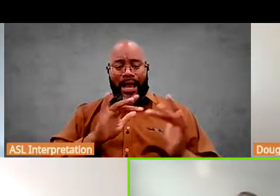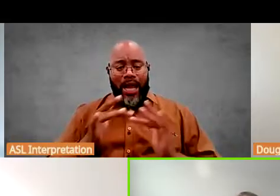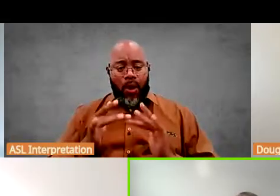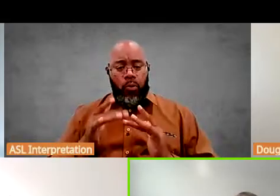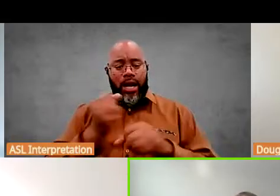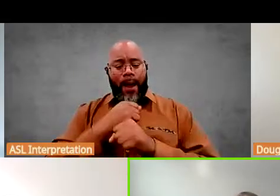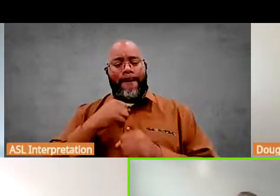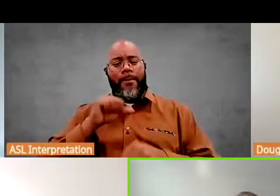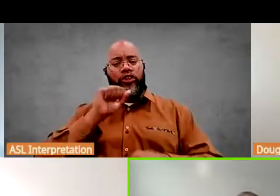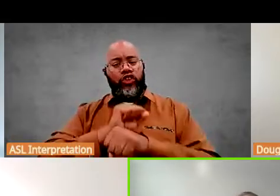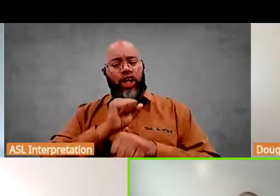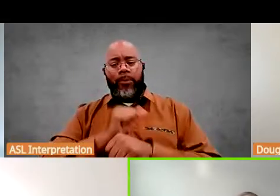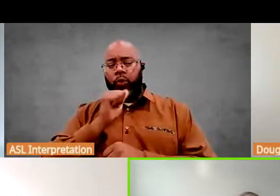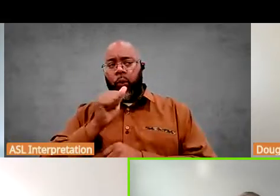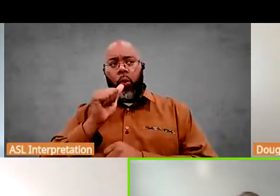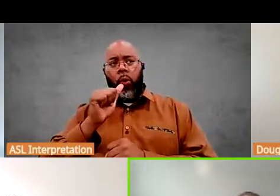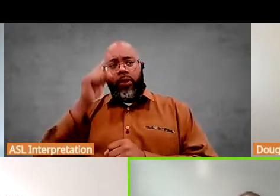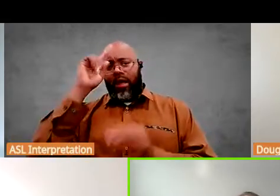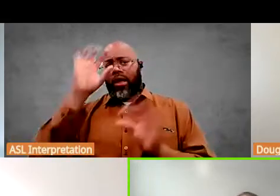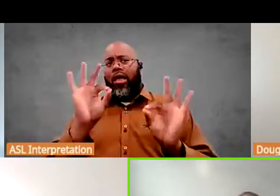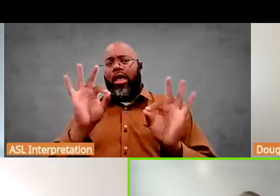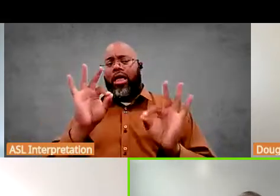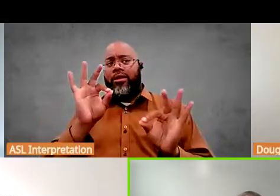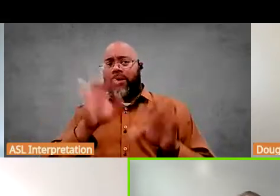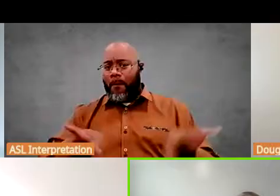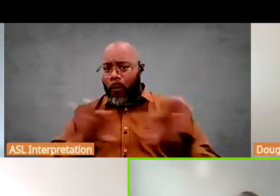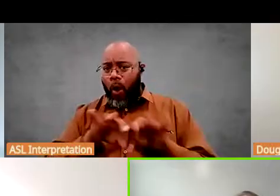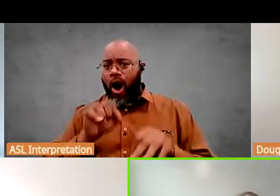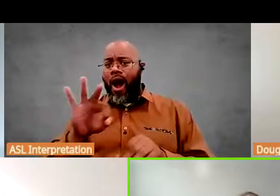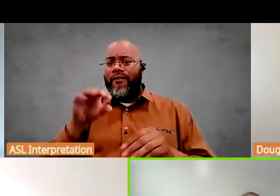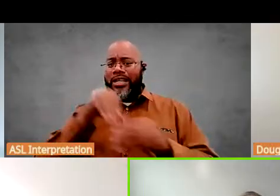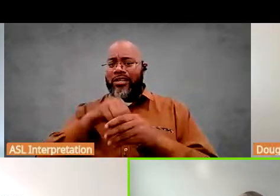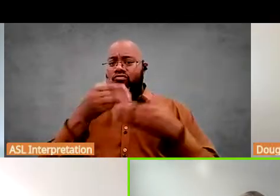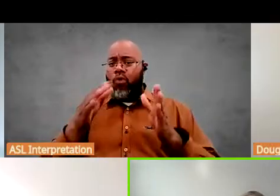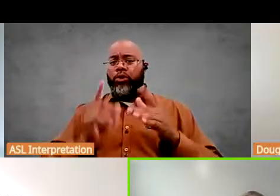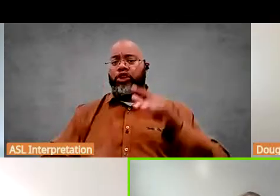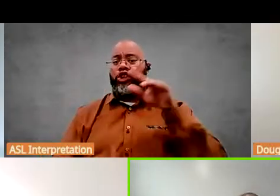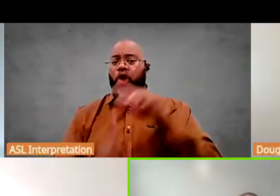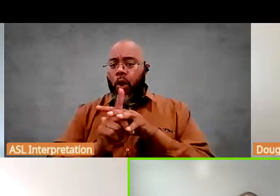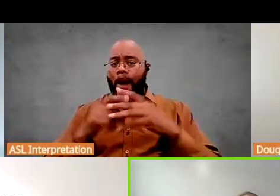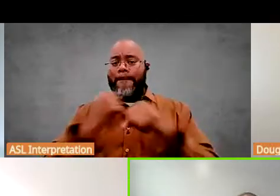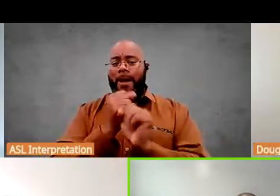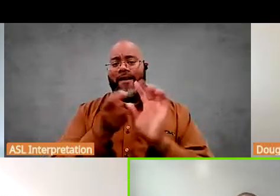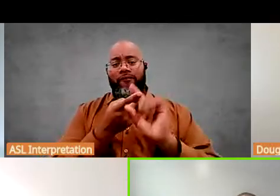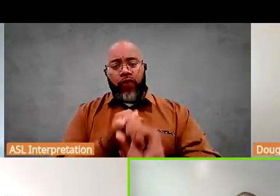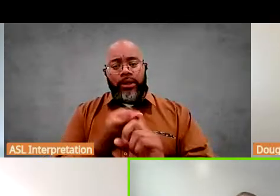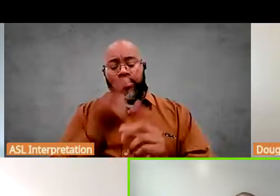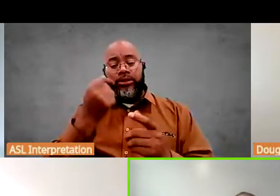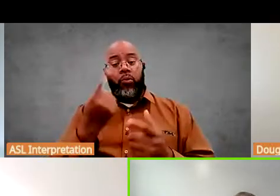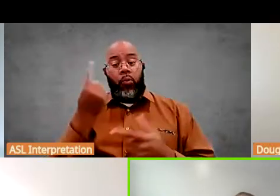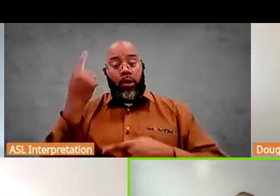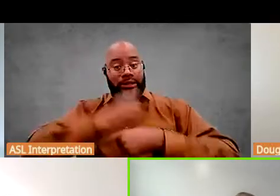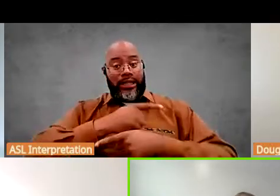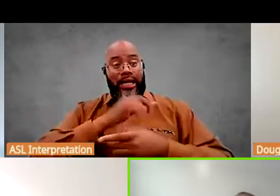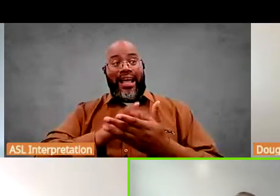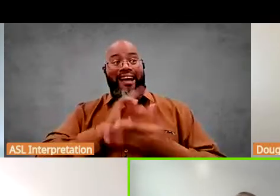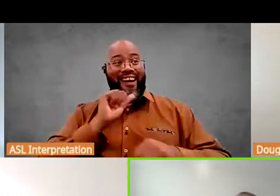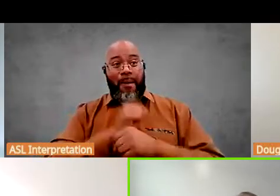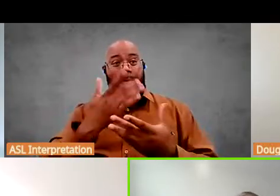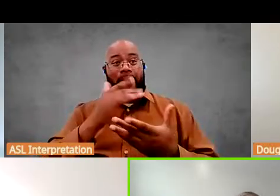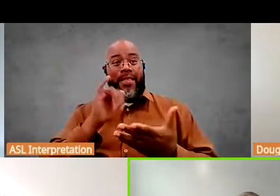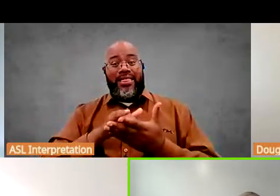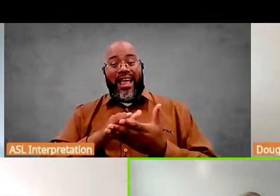job. So do not underestimate the importance of being in a room, showing up, making friends, because one day they'll literally be like and try to